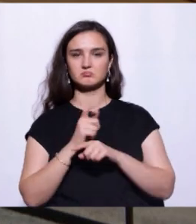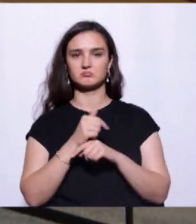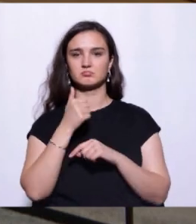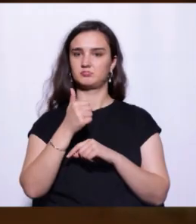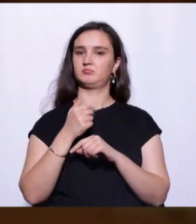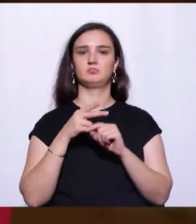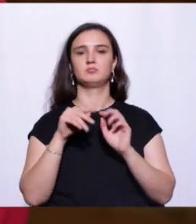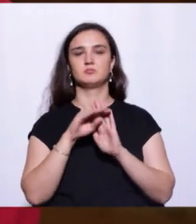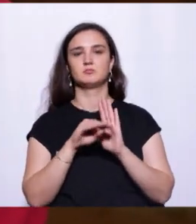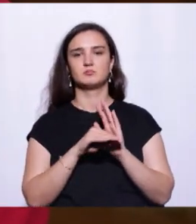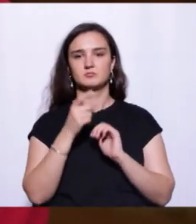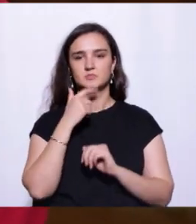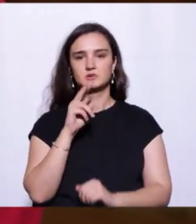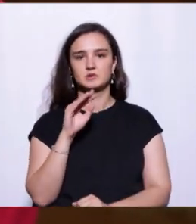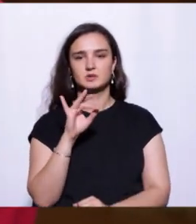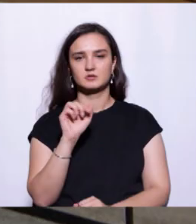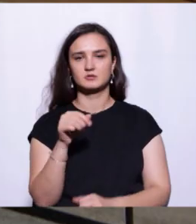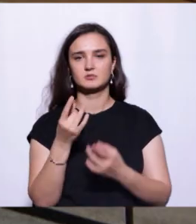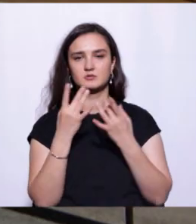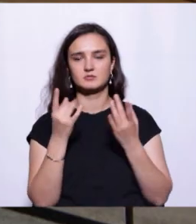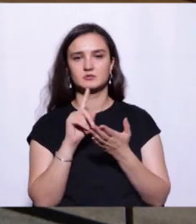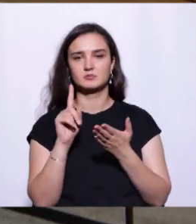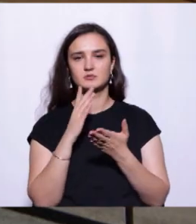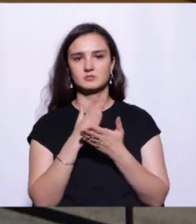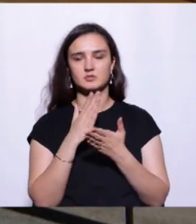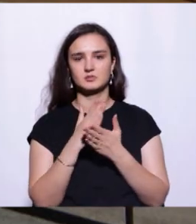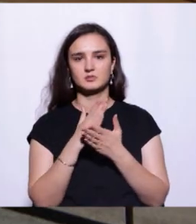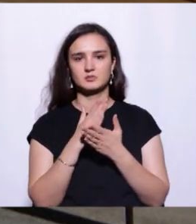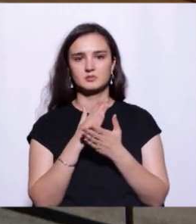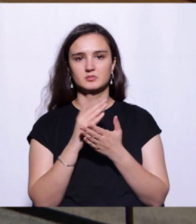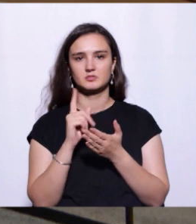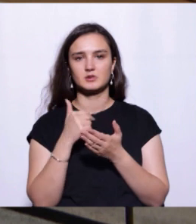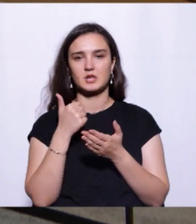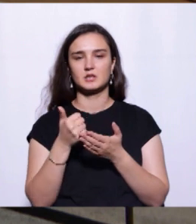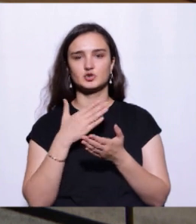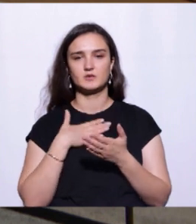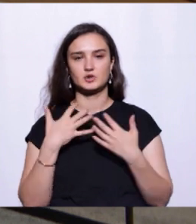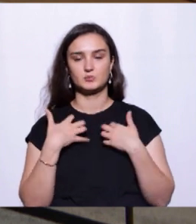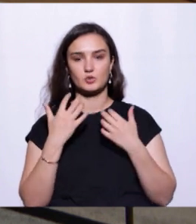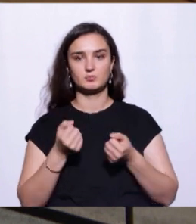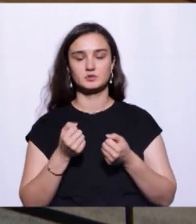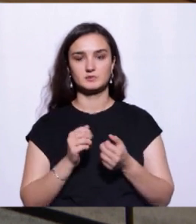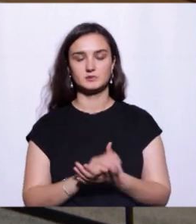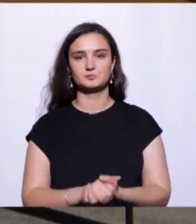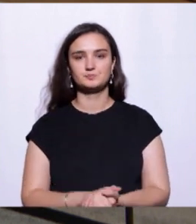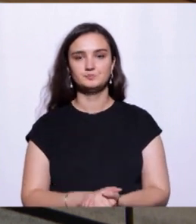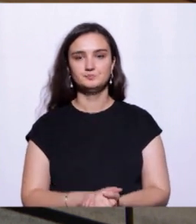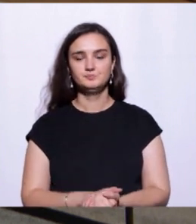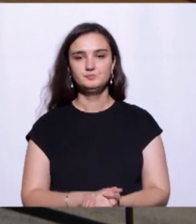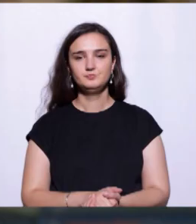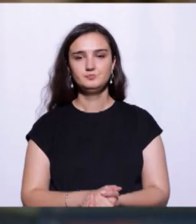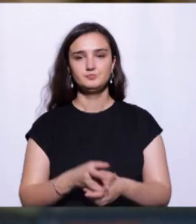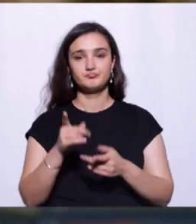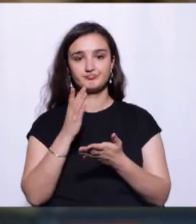great tips. Mr. Carter, can you please tell us what are the things that are good for our health? Well, Miss Sophie, there